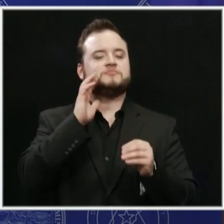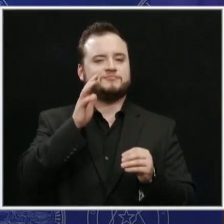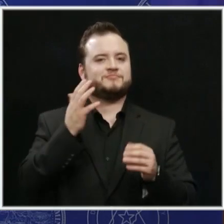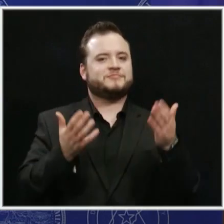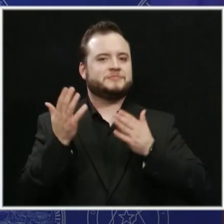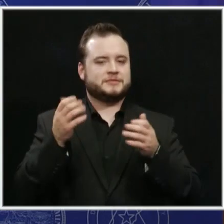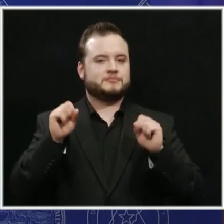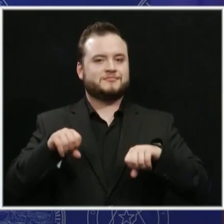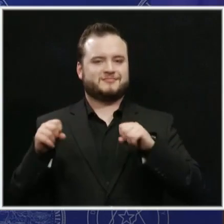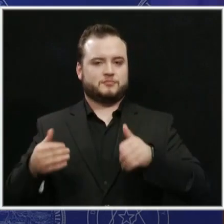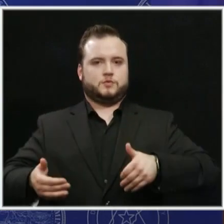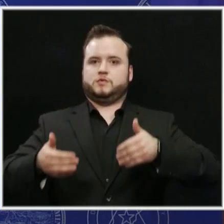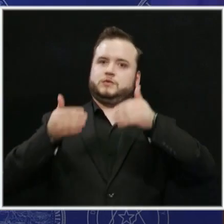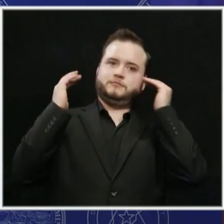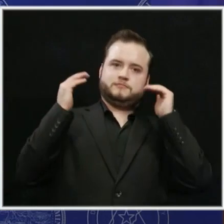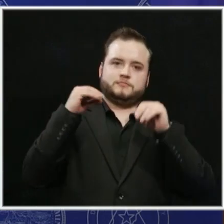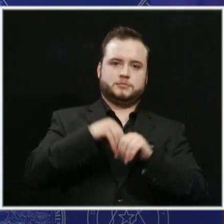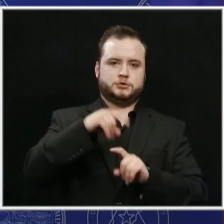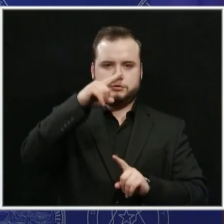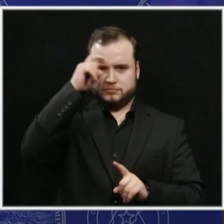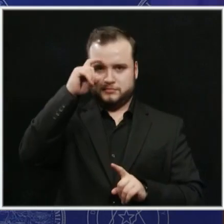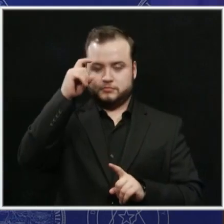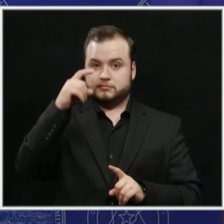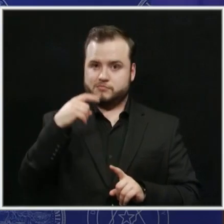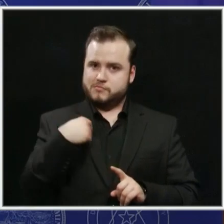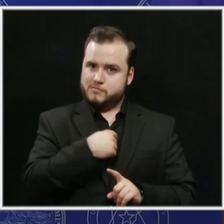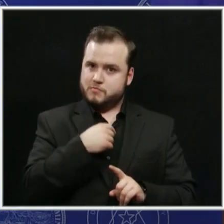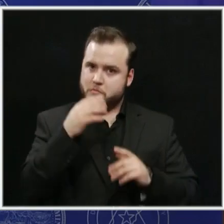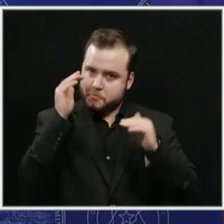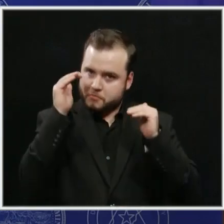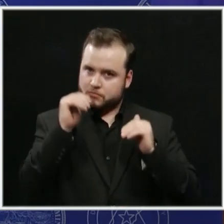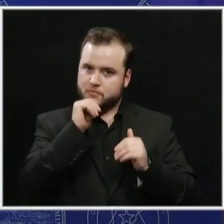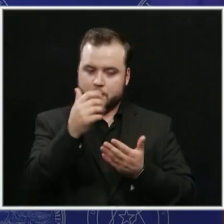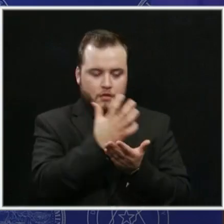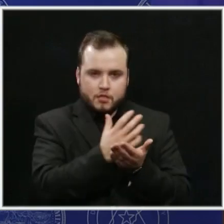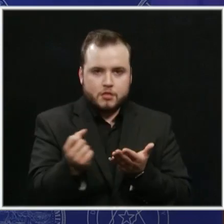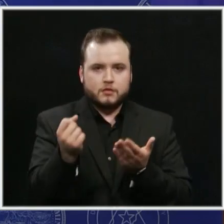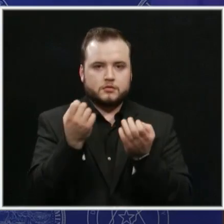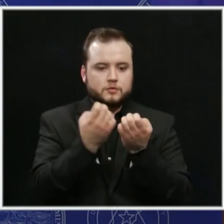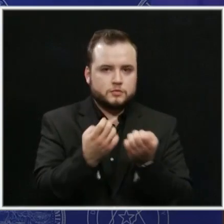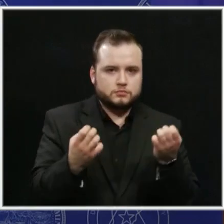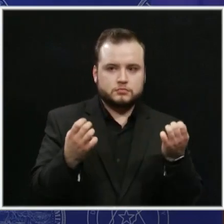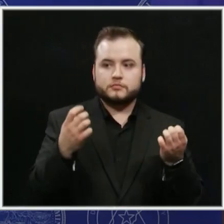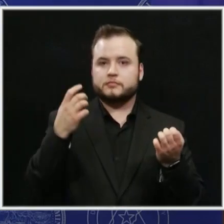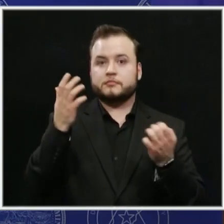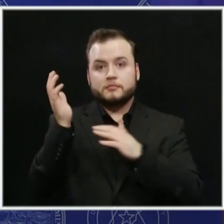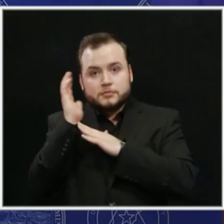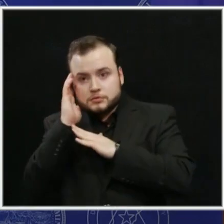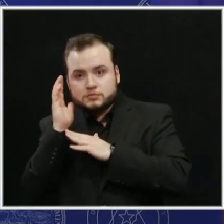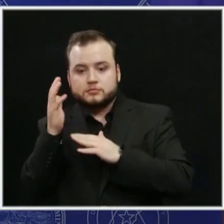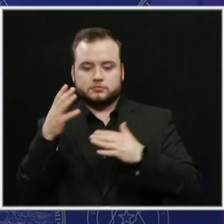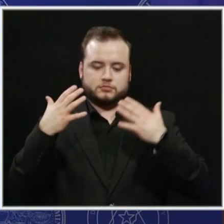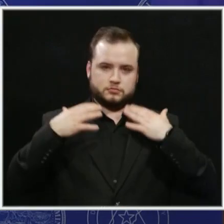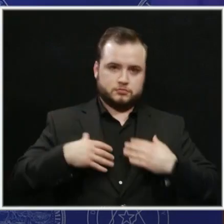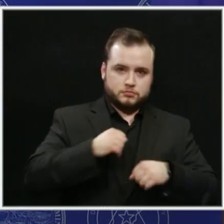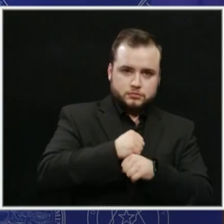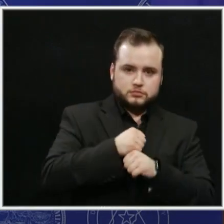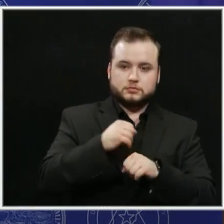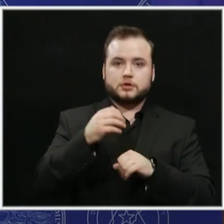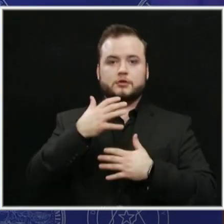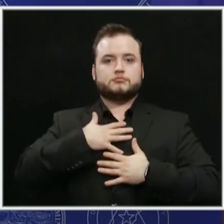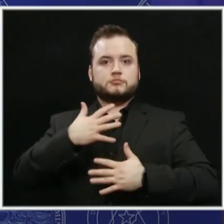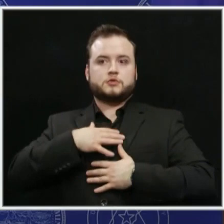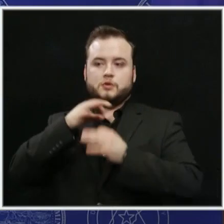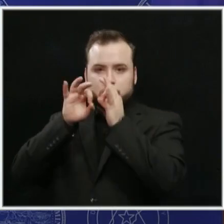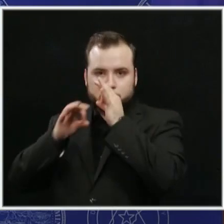not running out of the key intensive care unit resources that we need to meet the needs of those patients. And that's the main goal, is to make sure that that